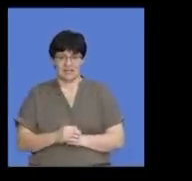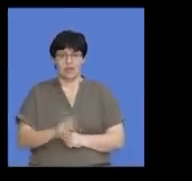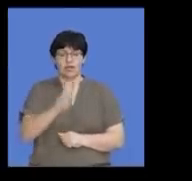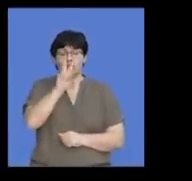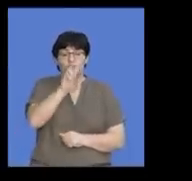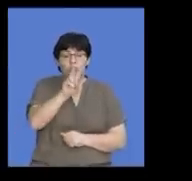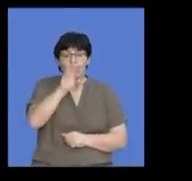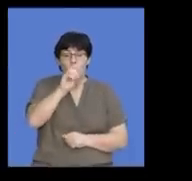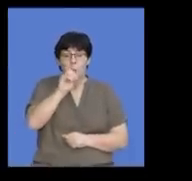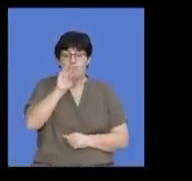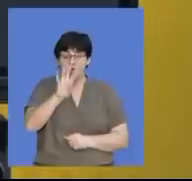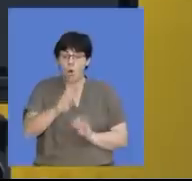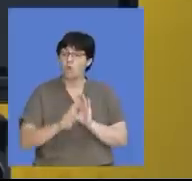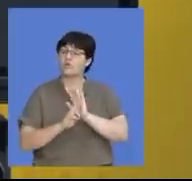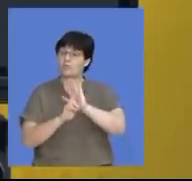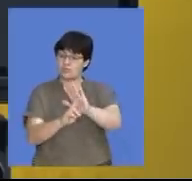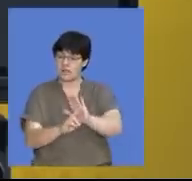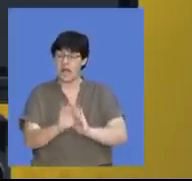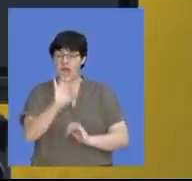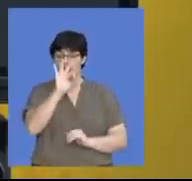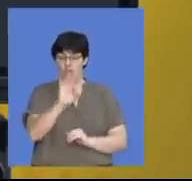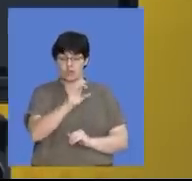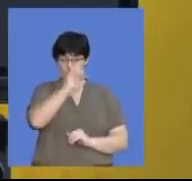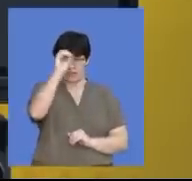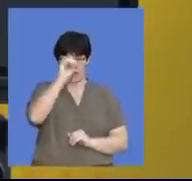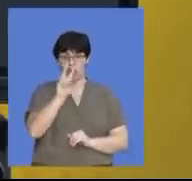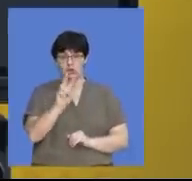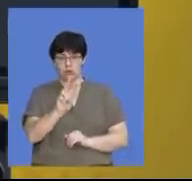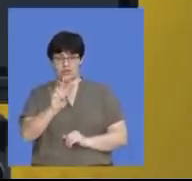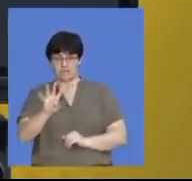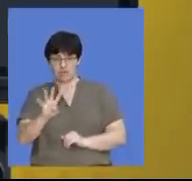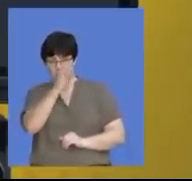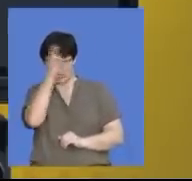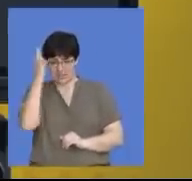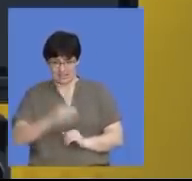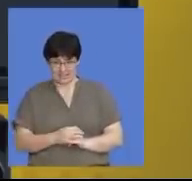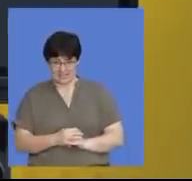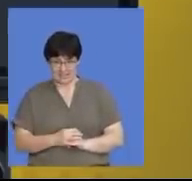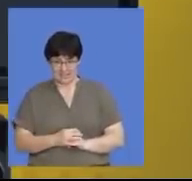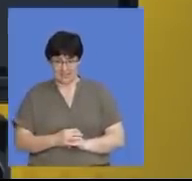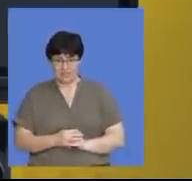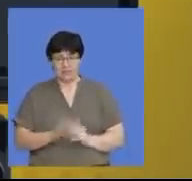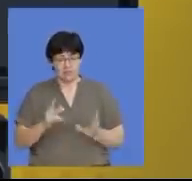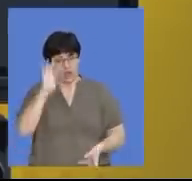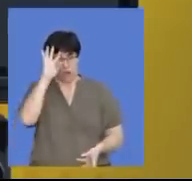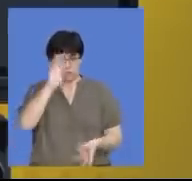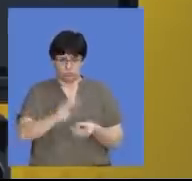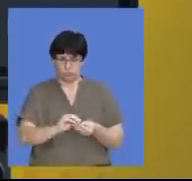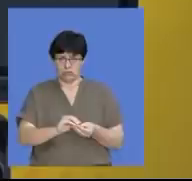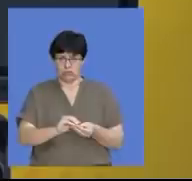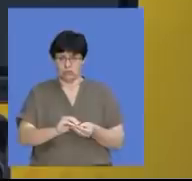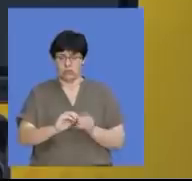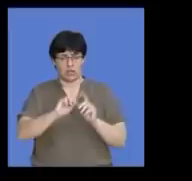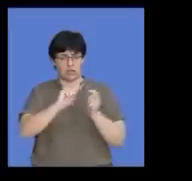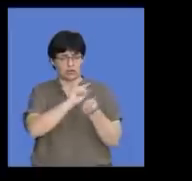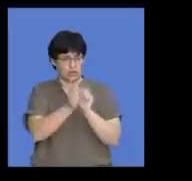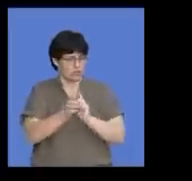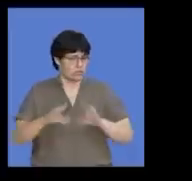204 minutes represents 3 degrees and 24 minutes. But that's only the total change. Let's move